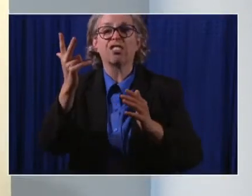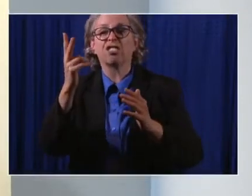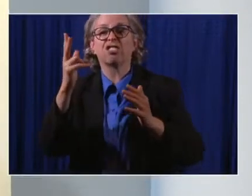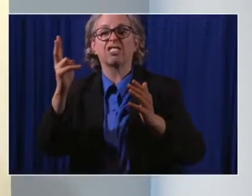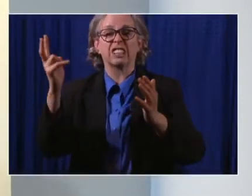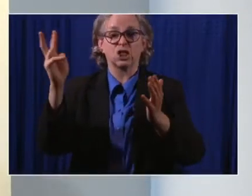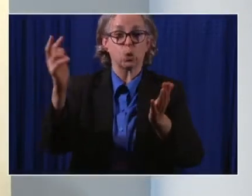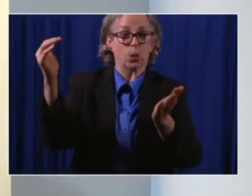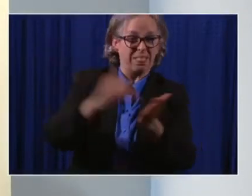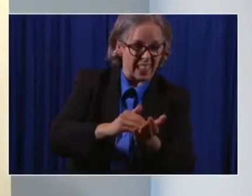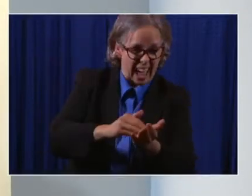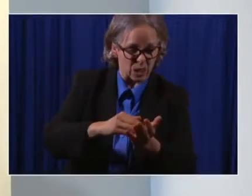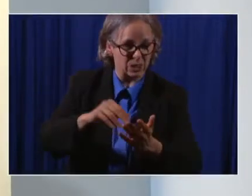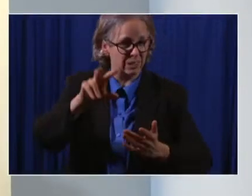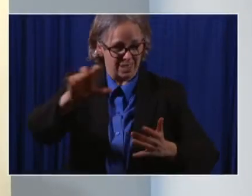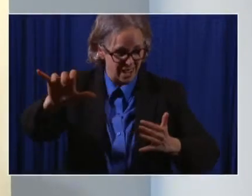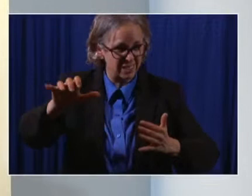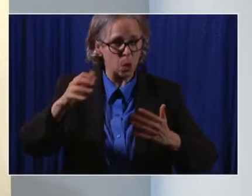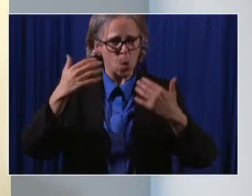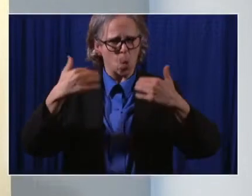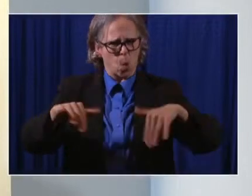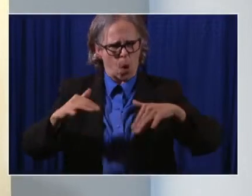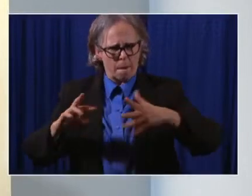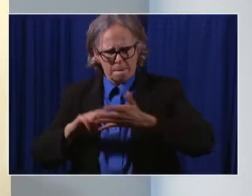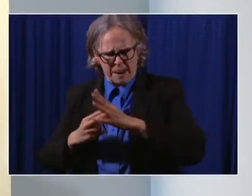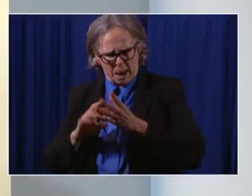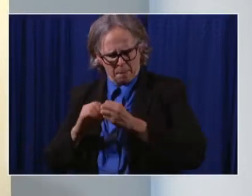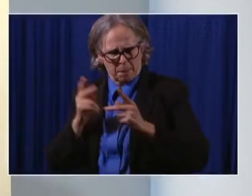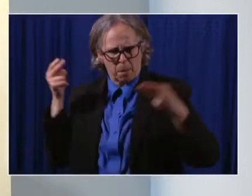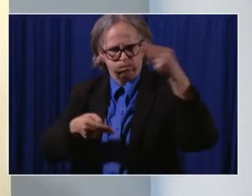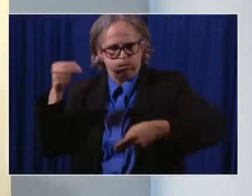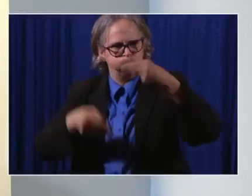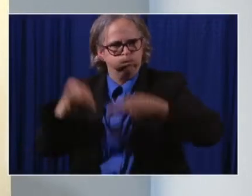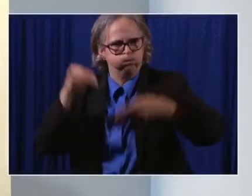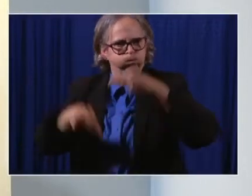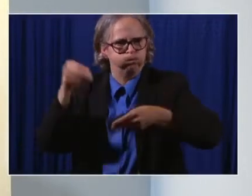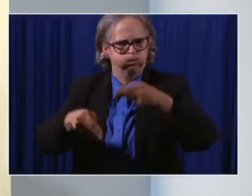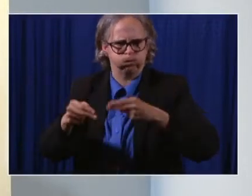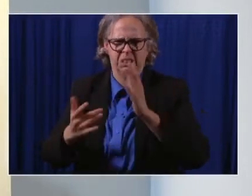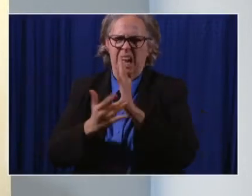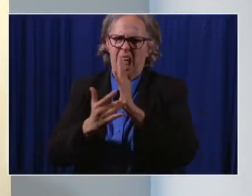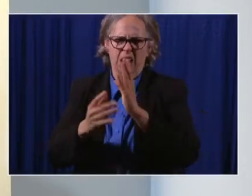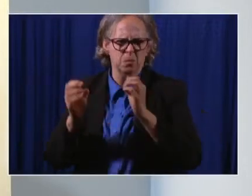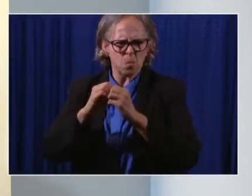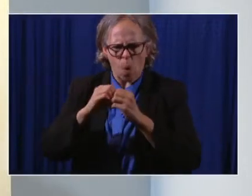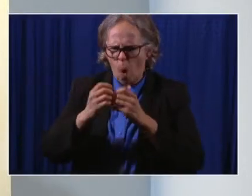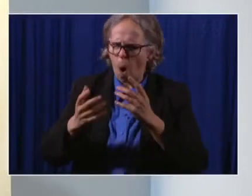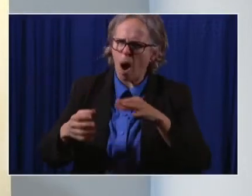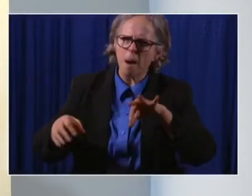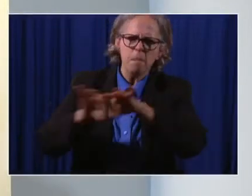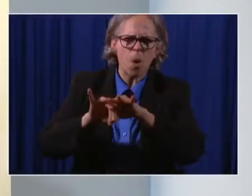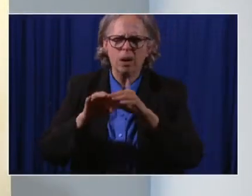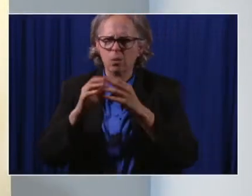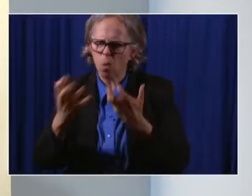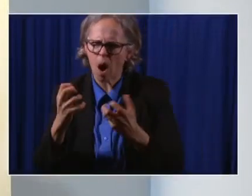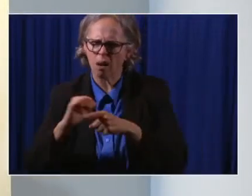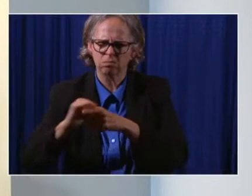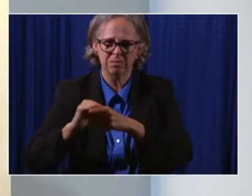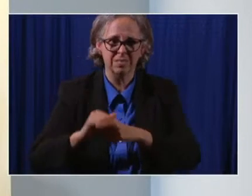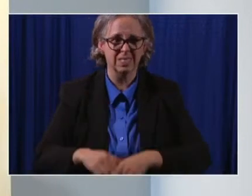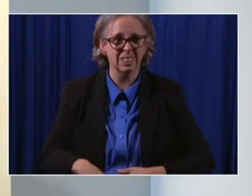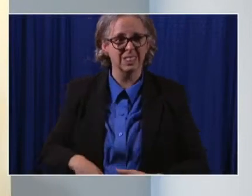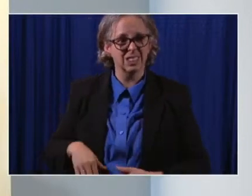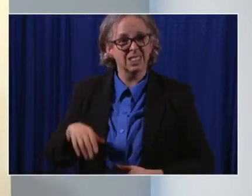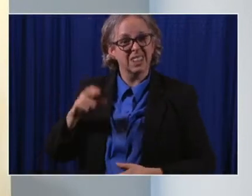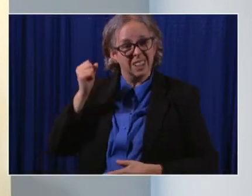there and how the technology-focused credentials are becoming more and more important. 302 companies have been approved